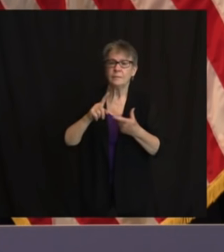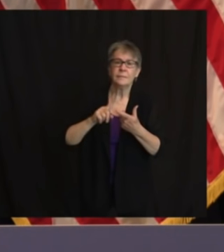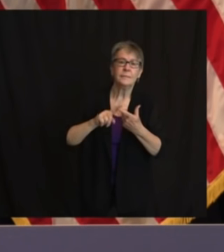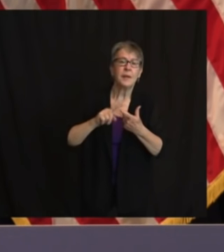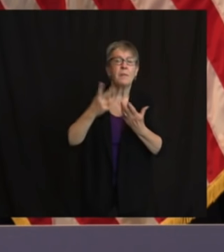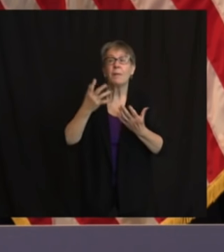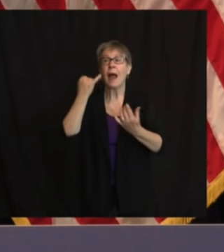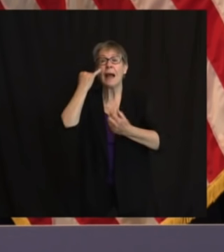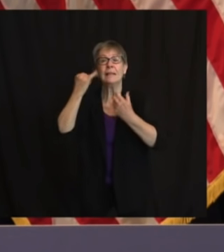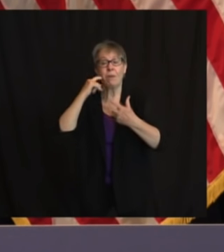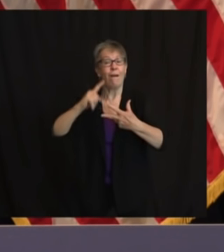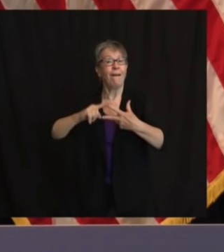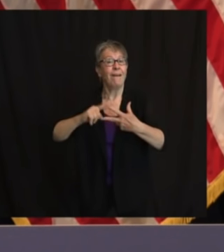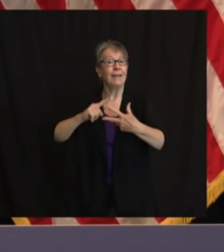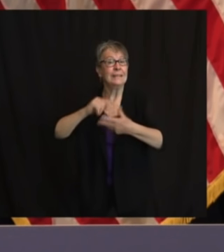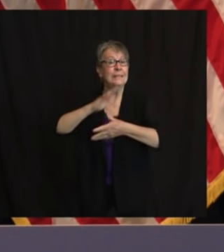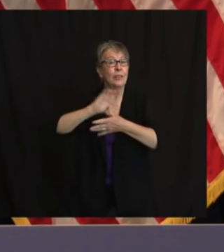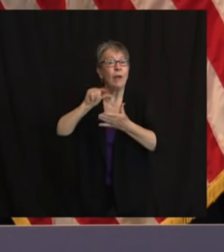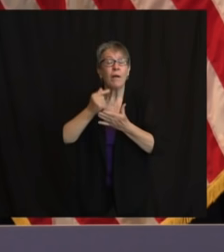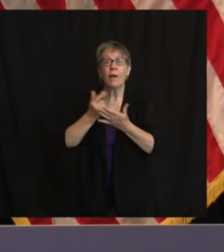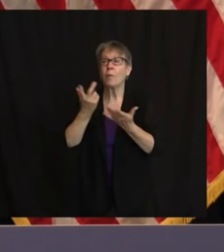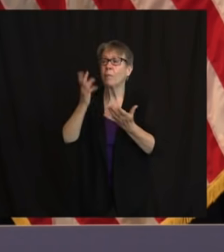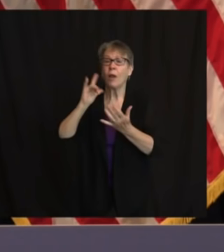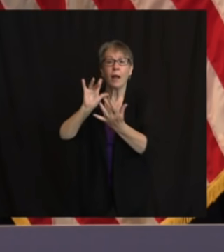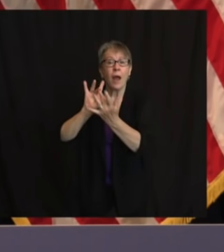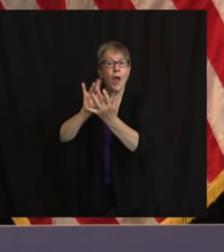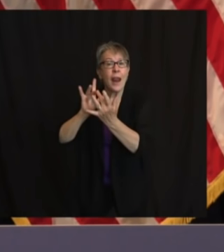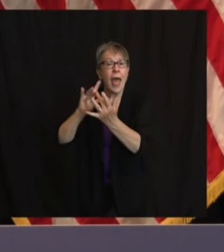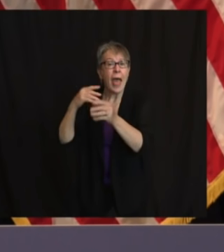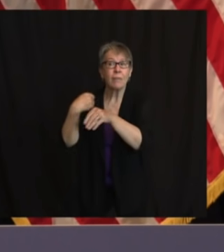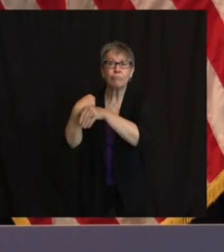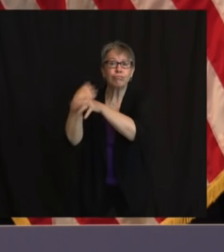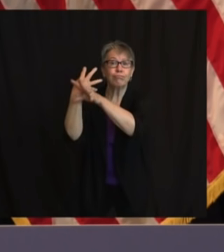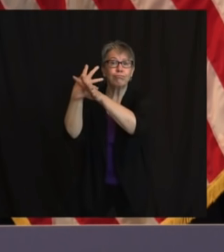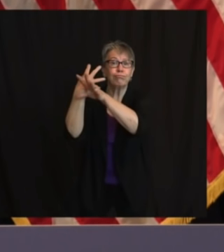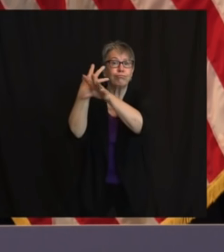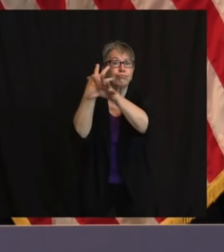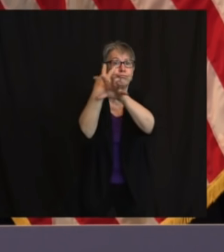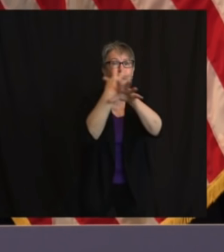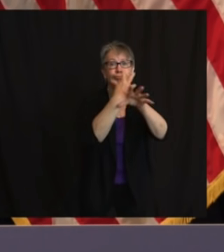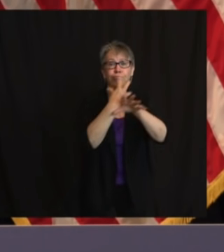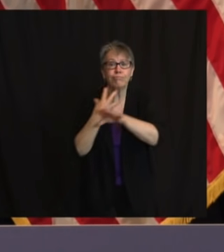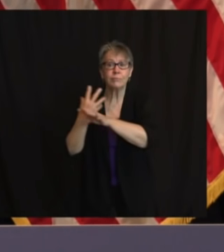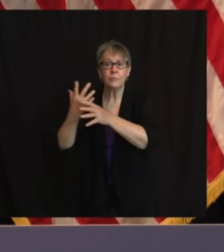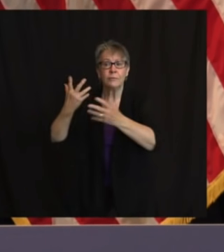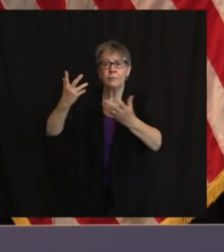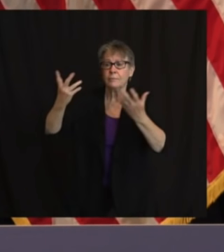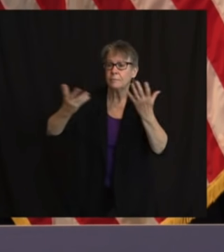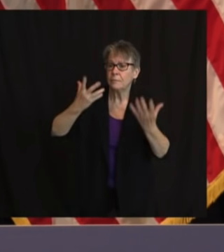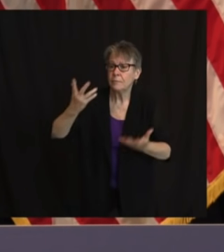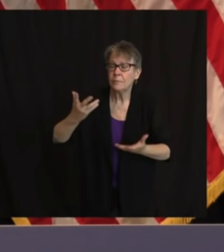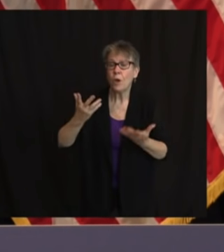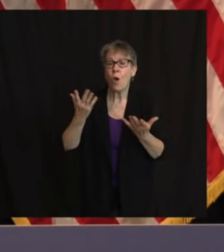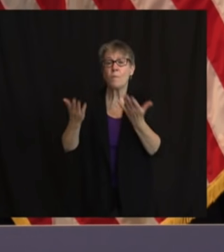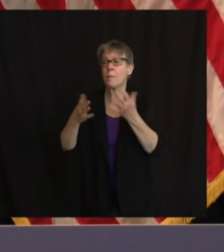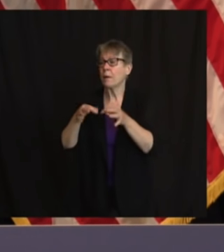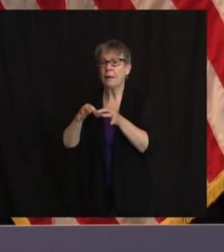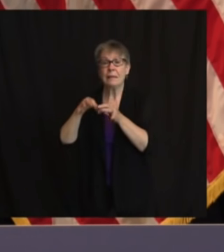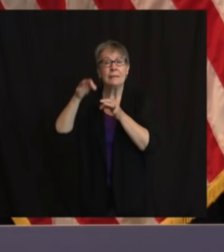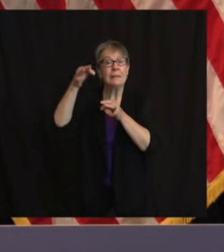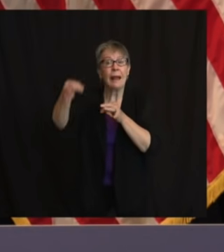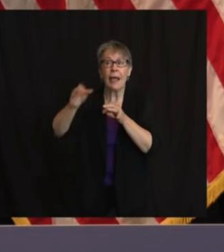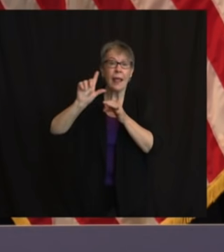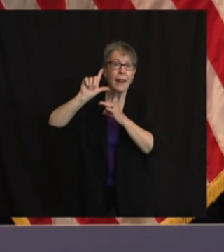on if the virus, please God, we get this thing to go away, we could find a way to celebrate maybe in some social